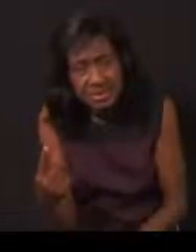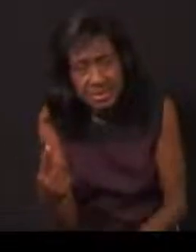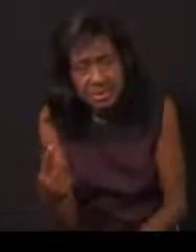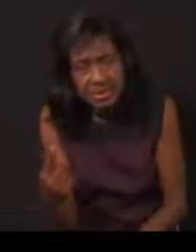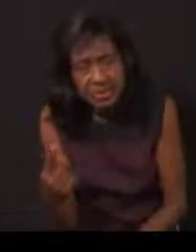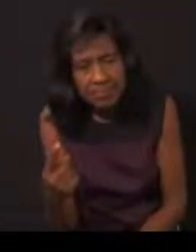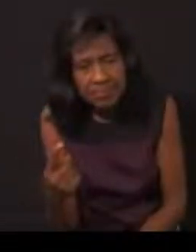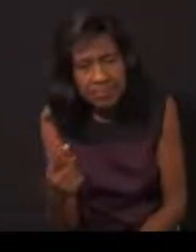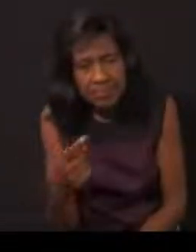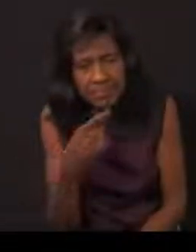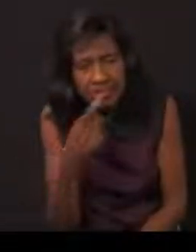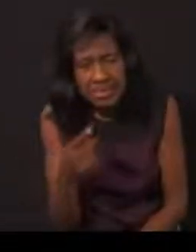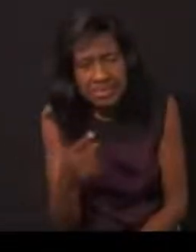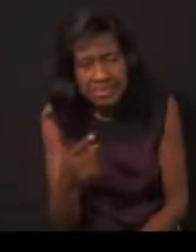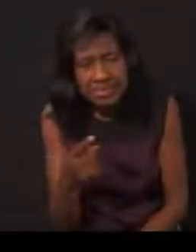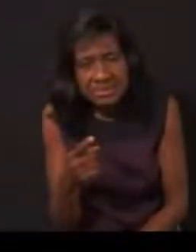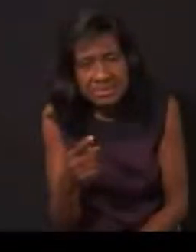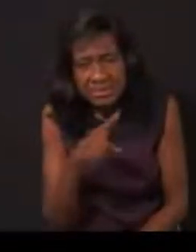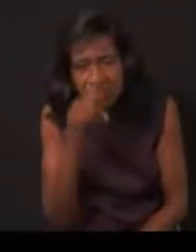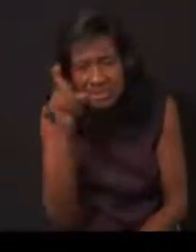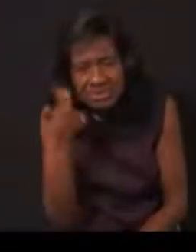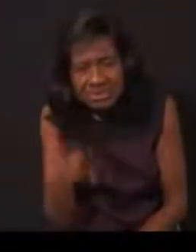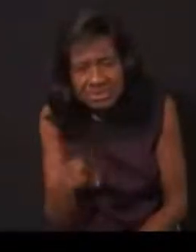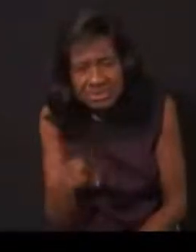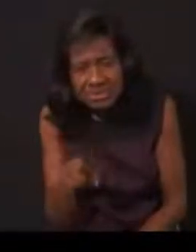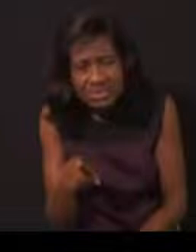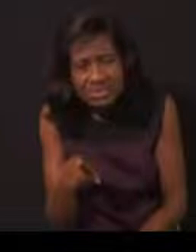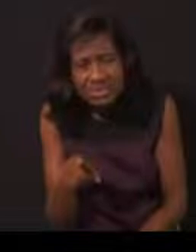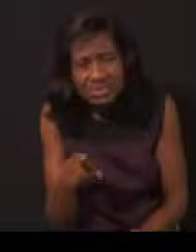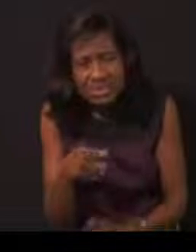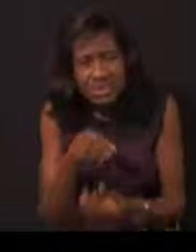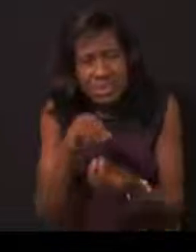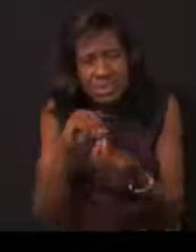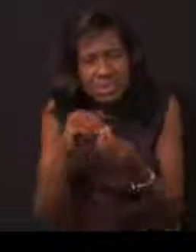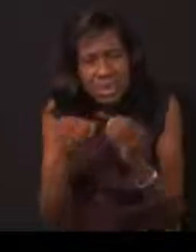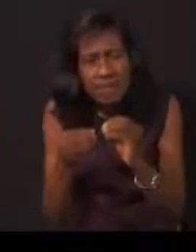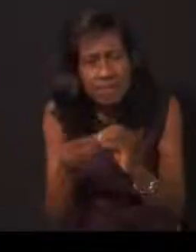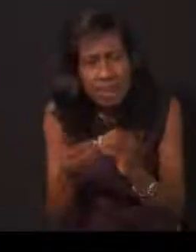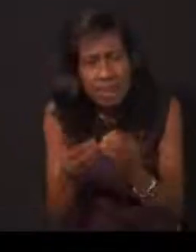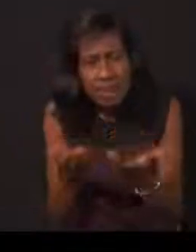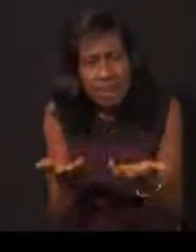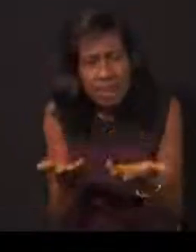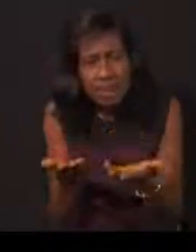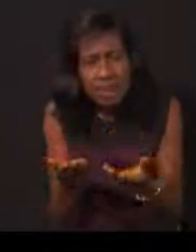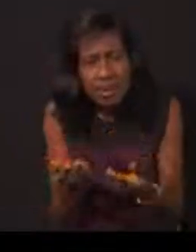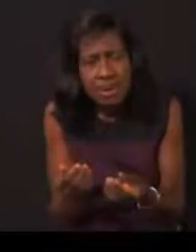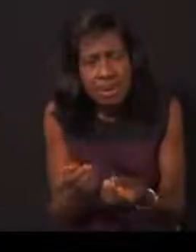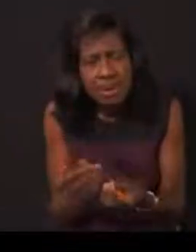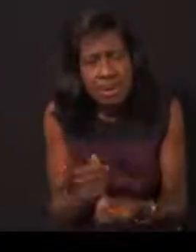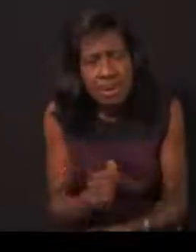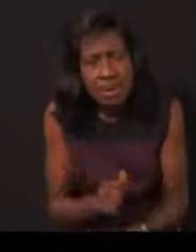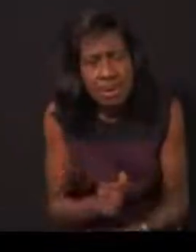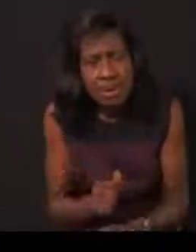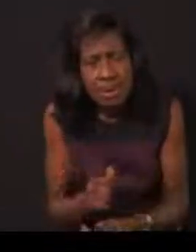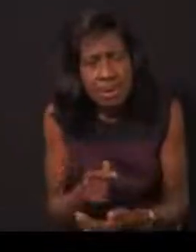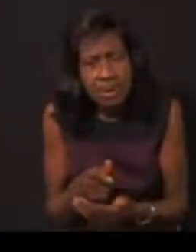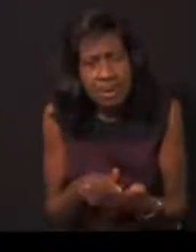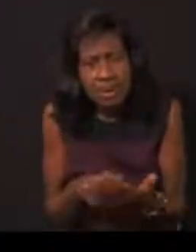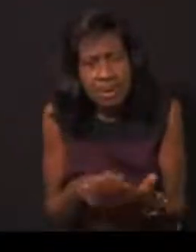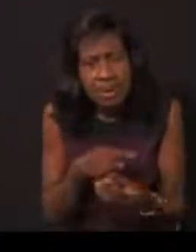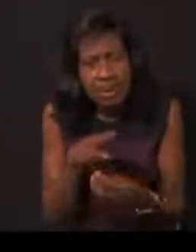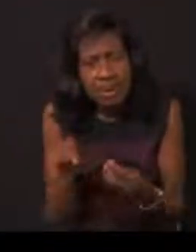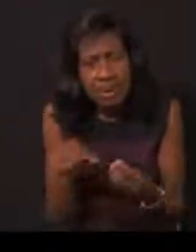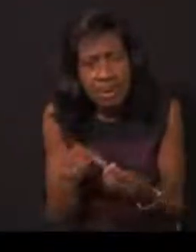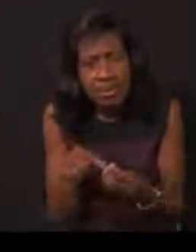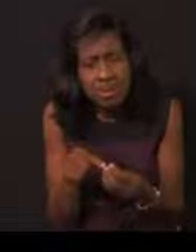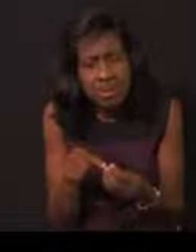looking at recruiting more staff, can we get some sort of numbers on that? Because we're hearing an awful lot about people stranded and